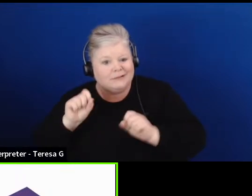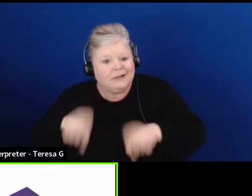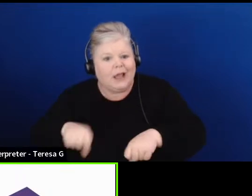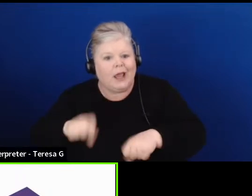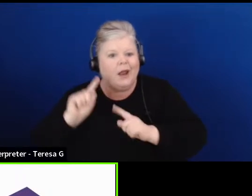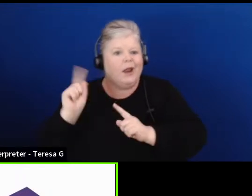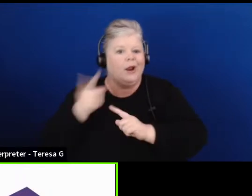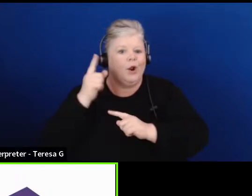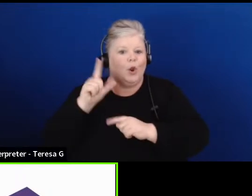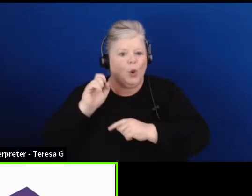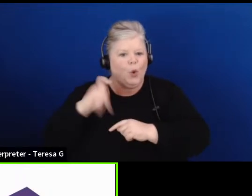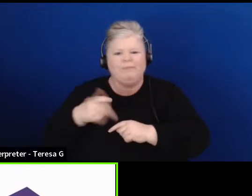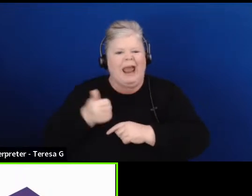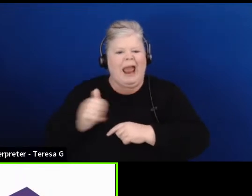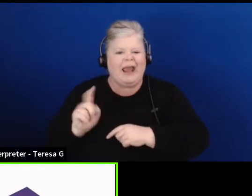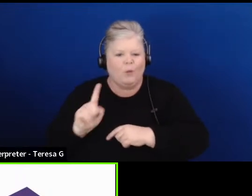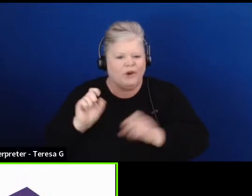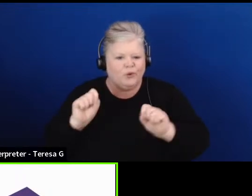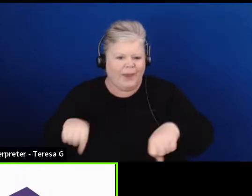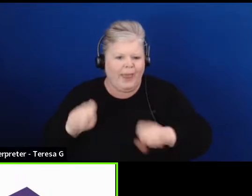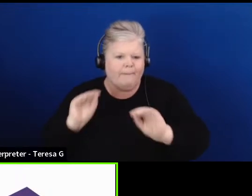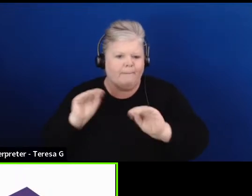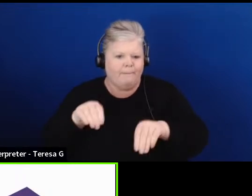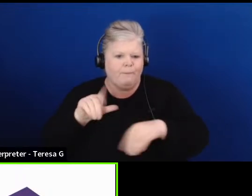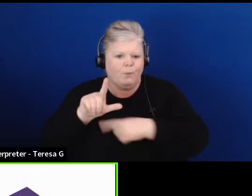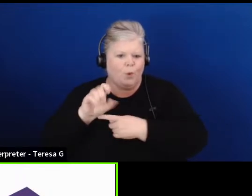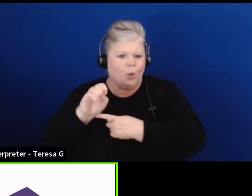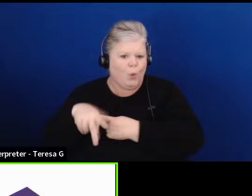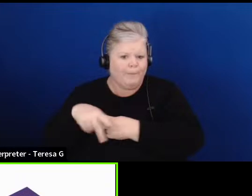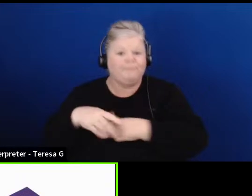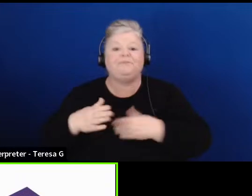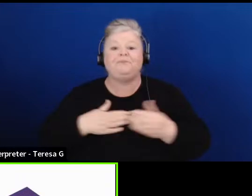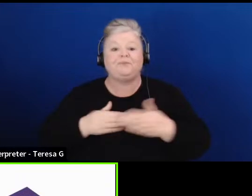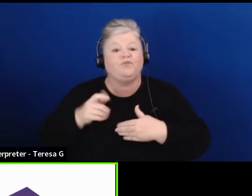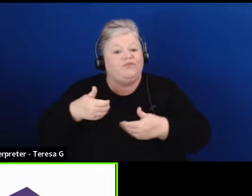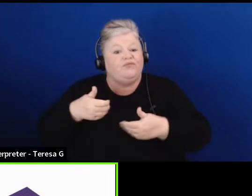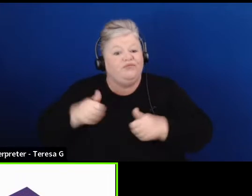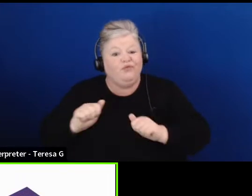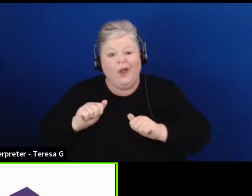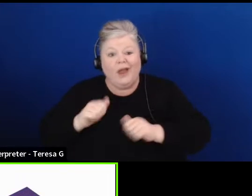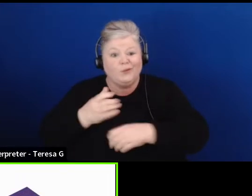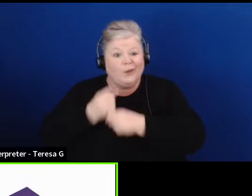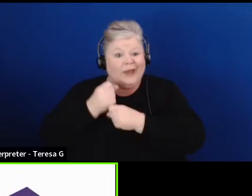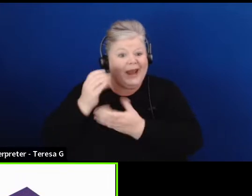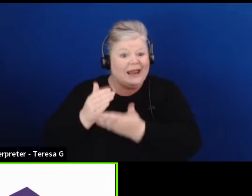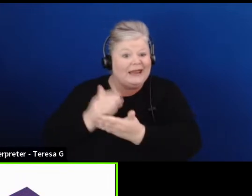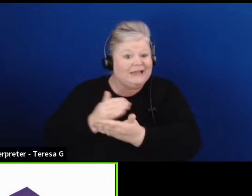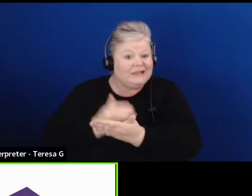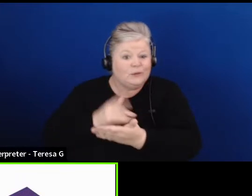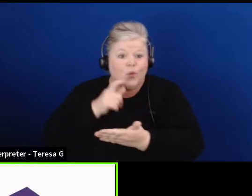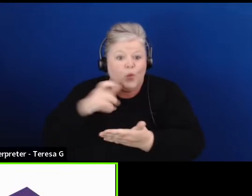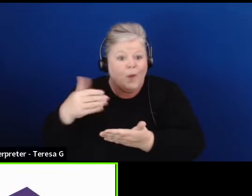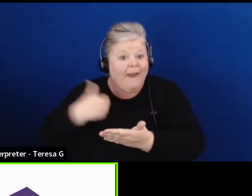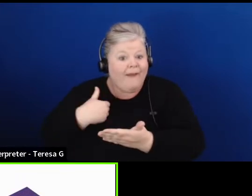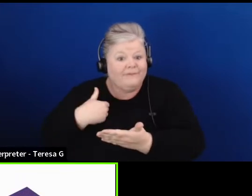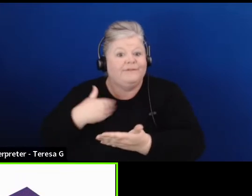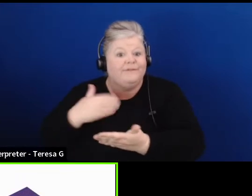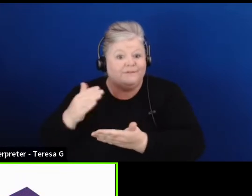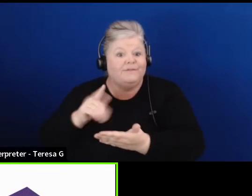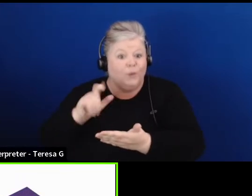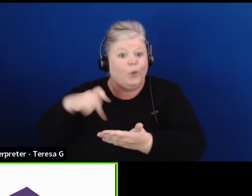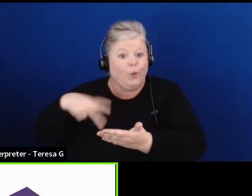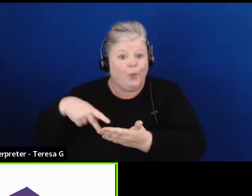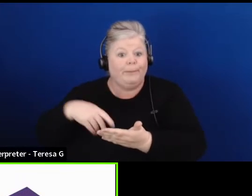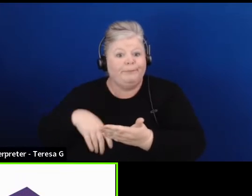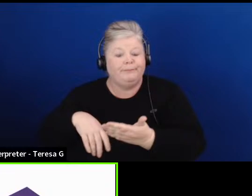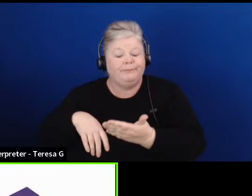anywhere. And so we just tried to get a list of places that were looped. Aloha had a list of places in